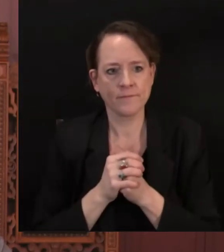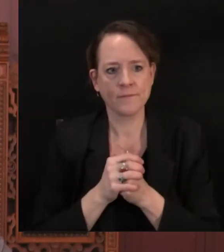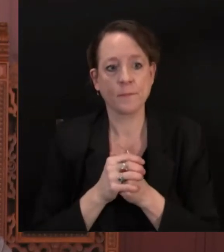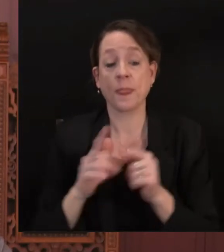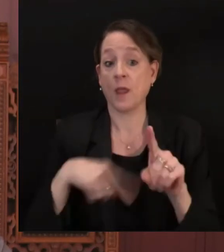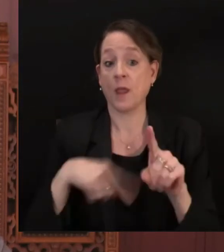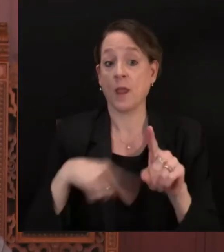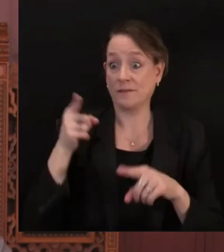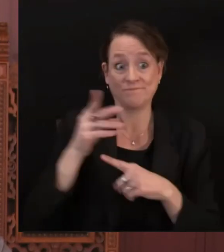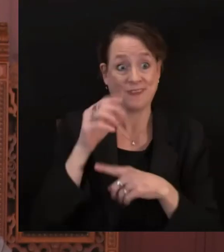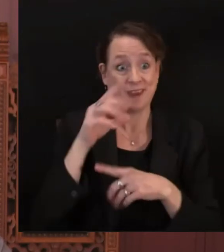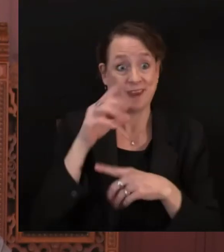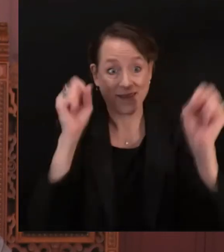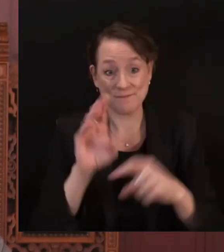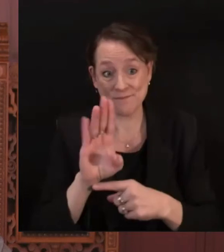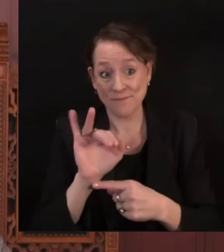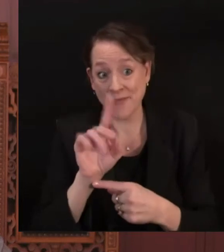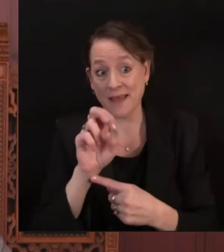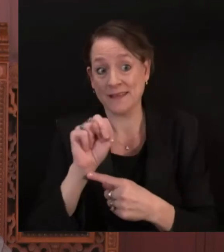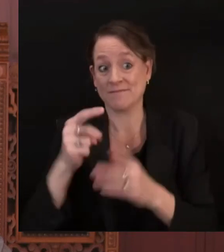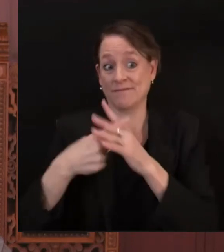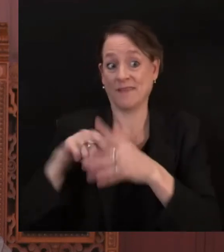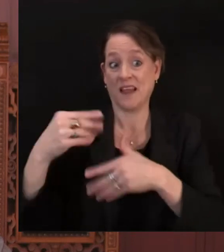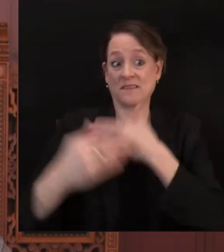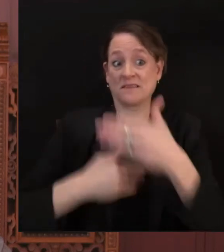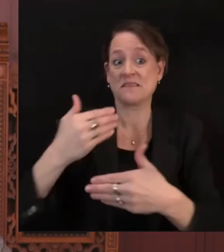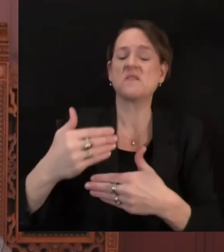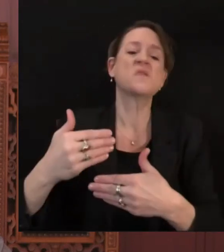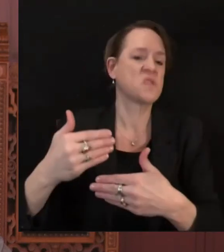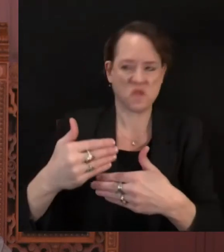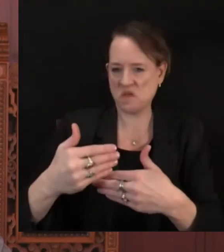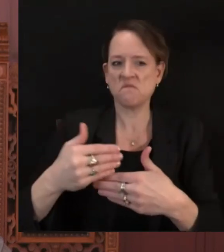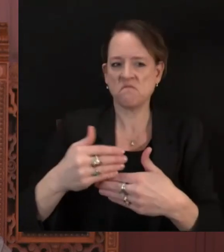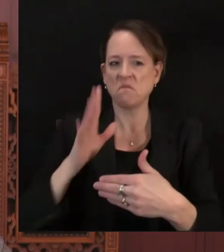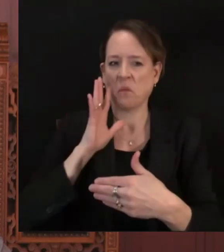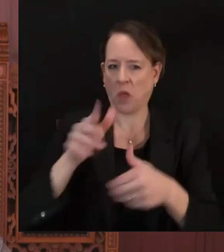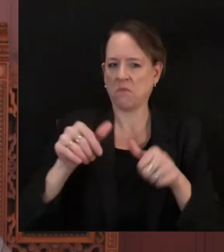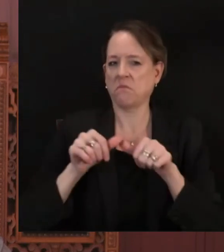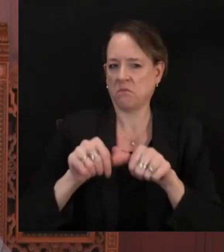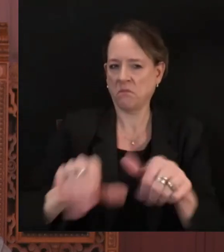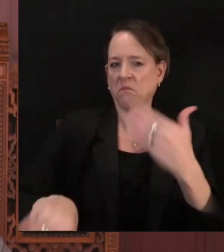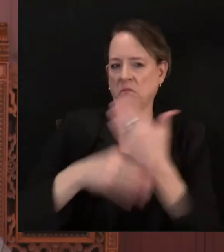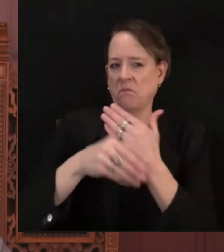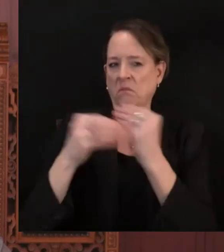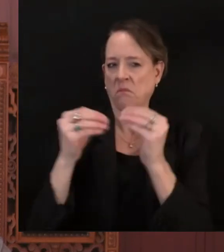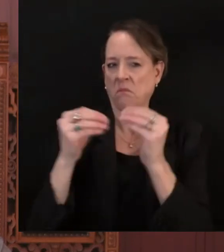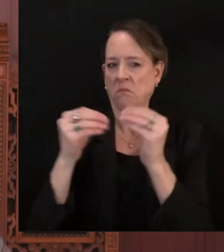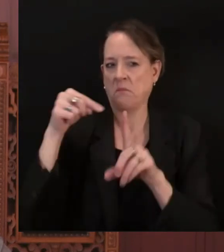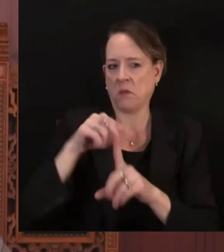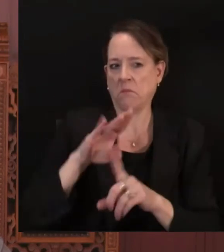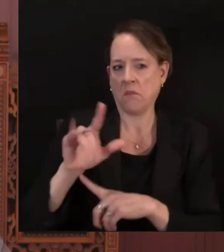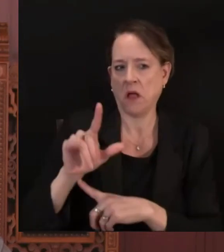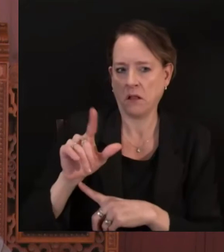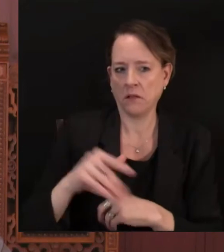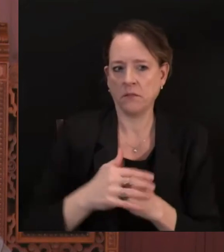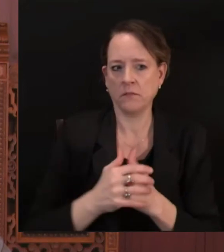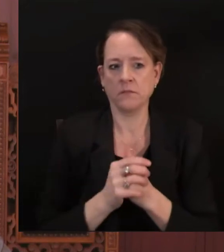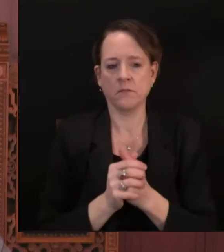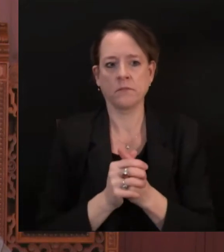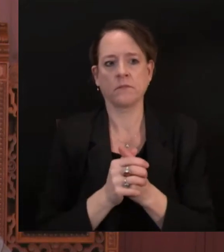of investment, and we're hoping they do, because it will not cover